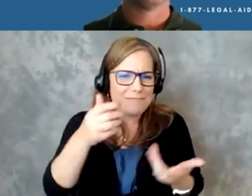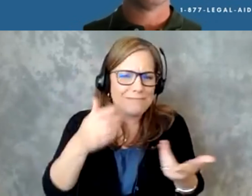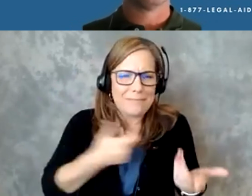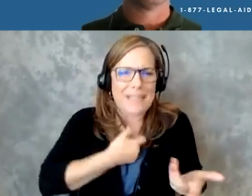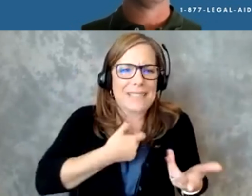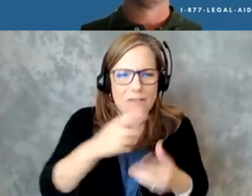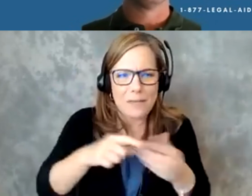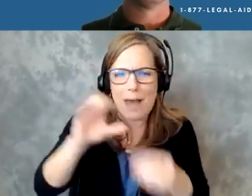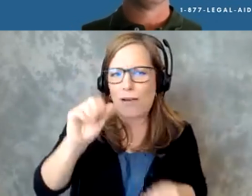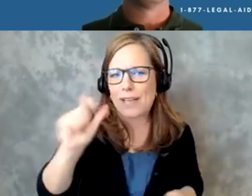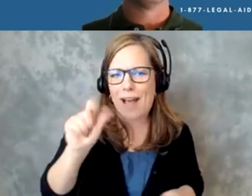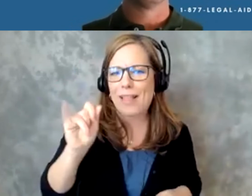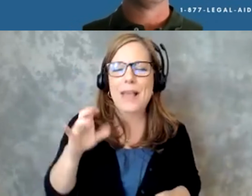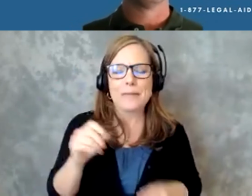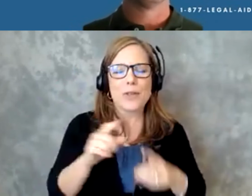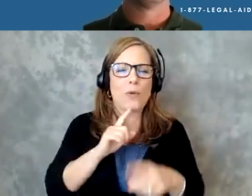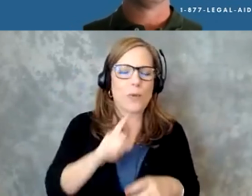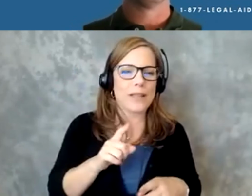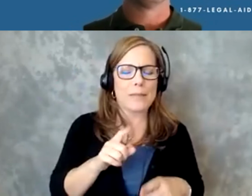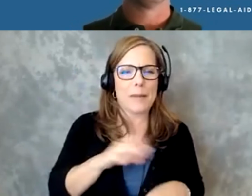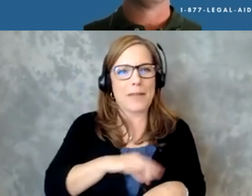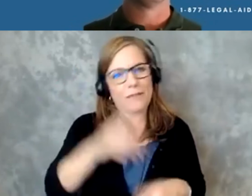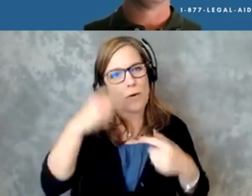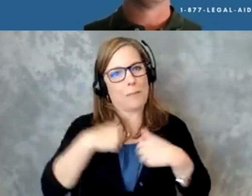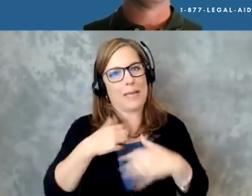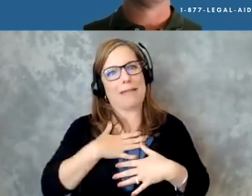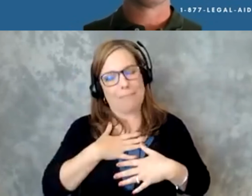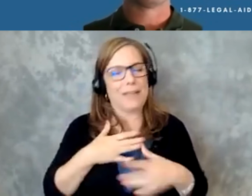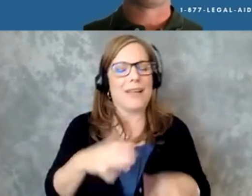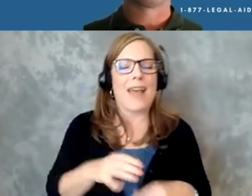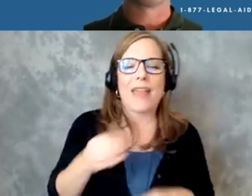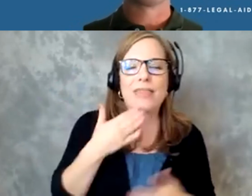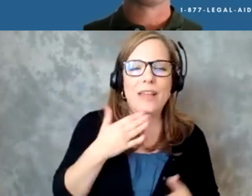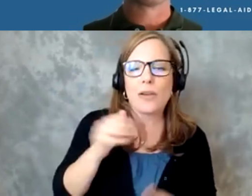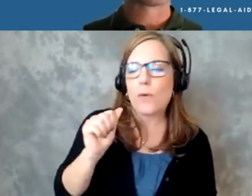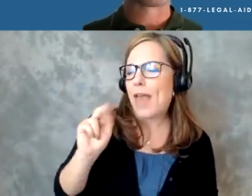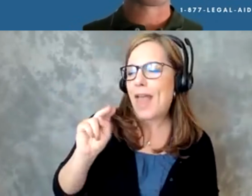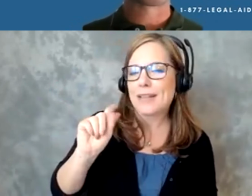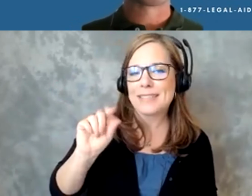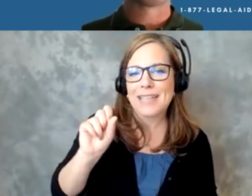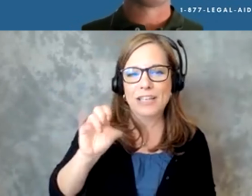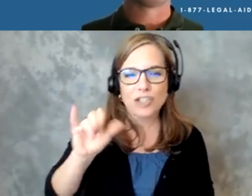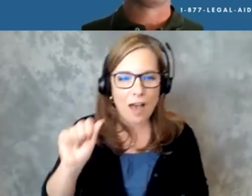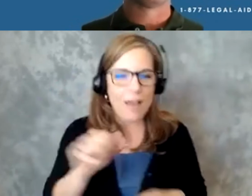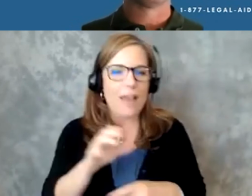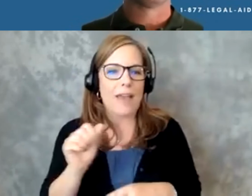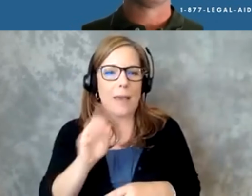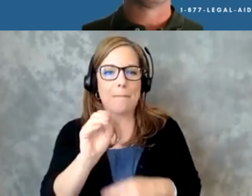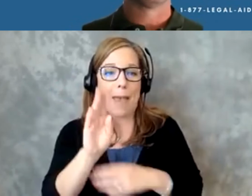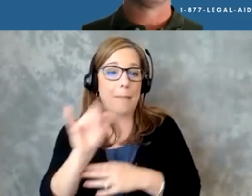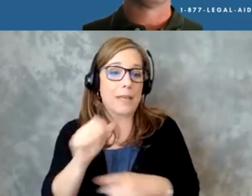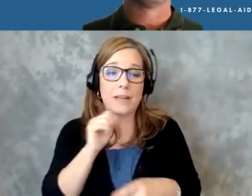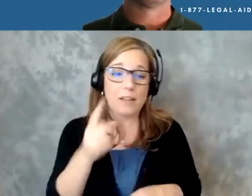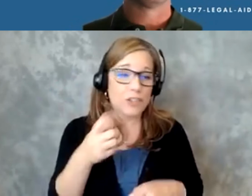very selfish way. And Anastasia and Bambi, thank you both so much for taking the time, not only engaging with the collaborative today, but over the